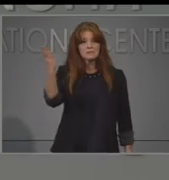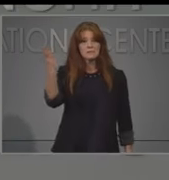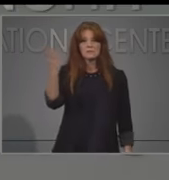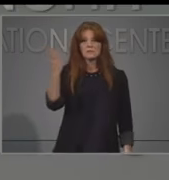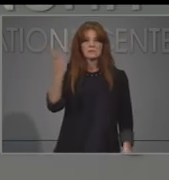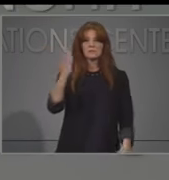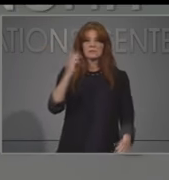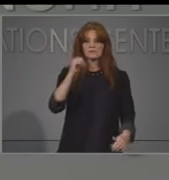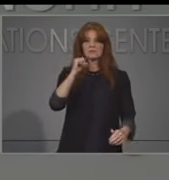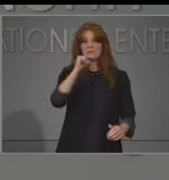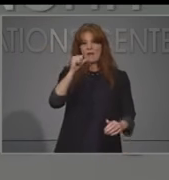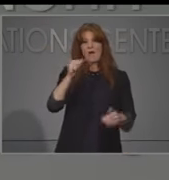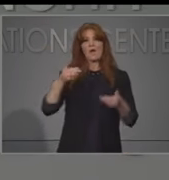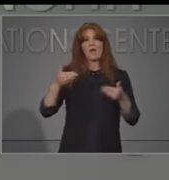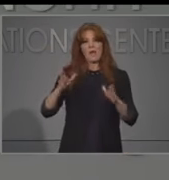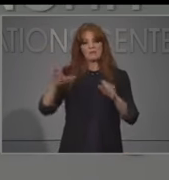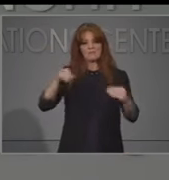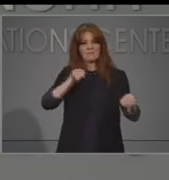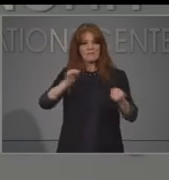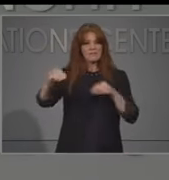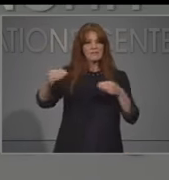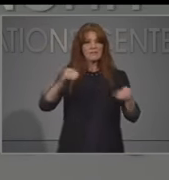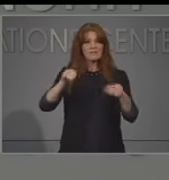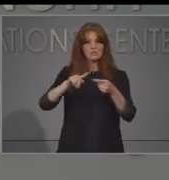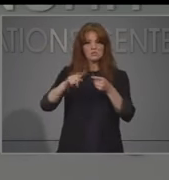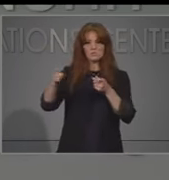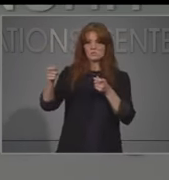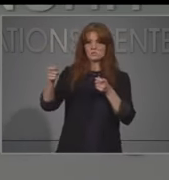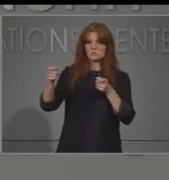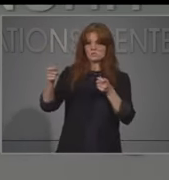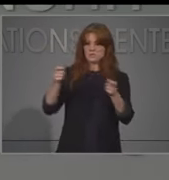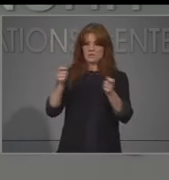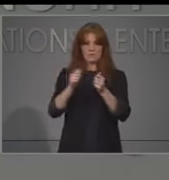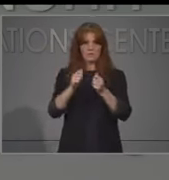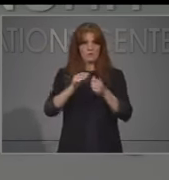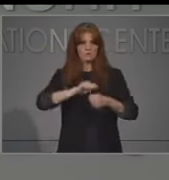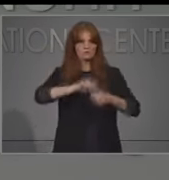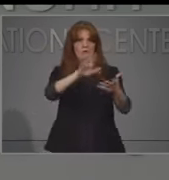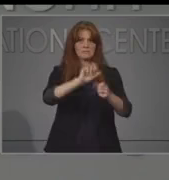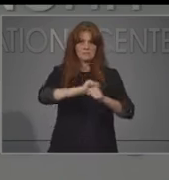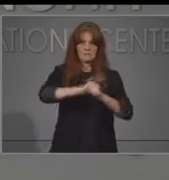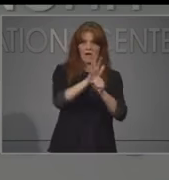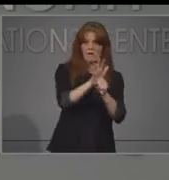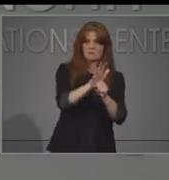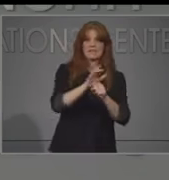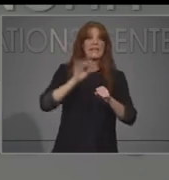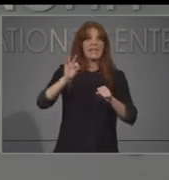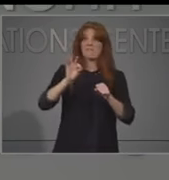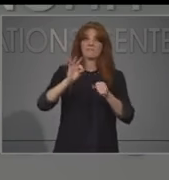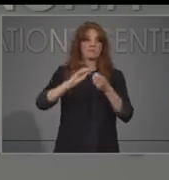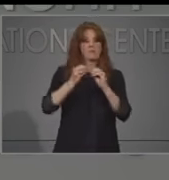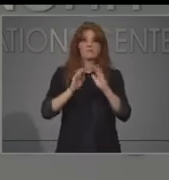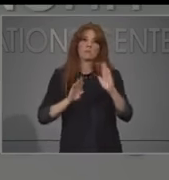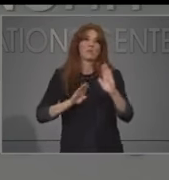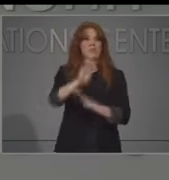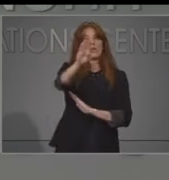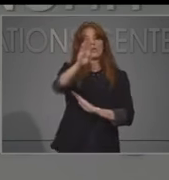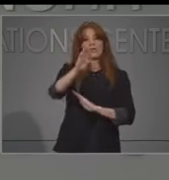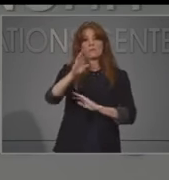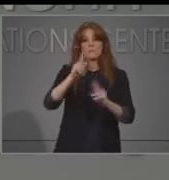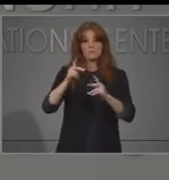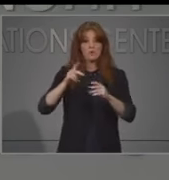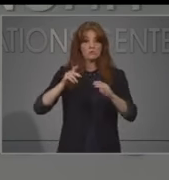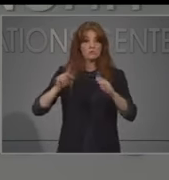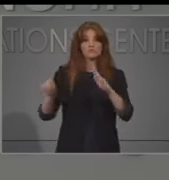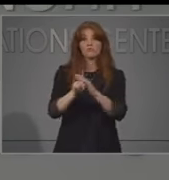the flexibility to be able to deal with this virus if we have a surge on our hospitals, and we hope